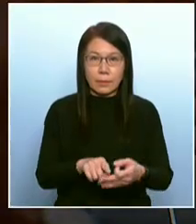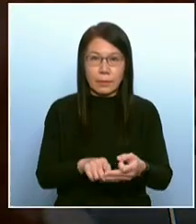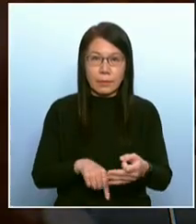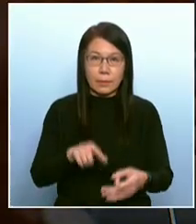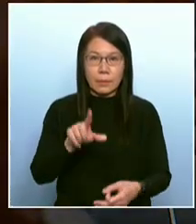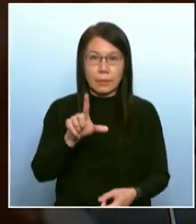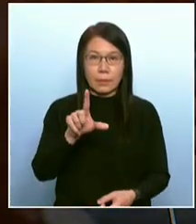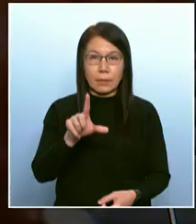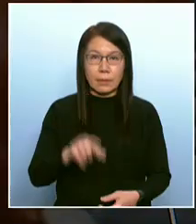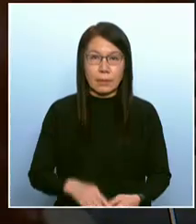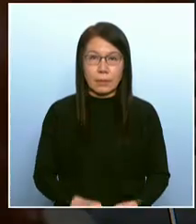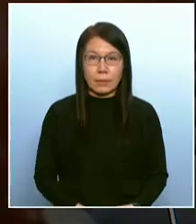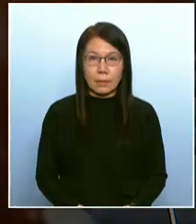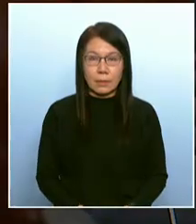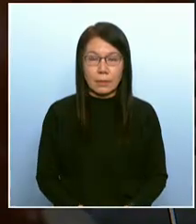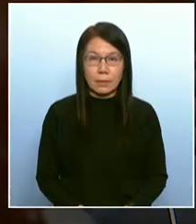Starry Lee.